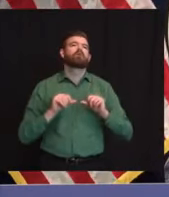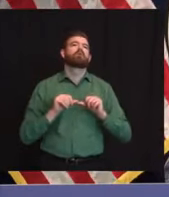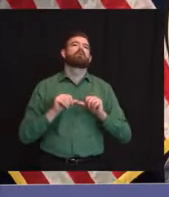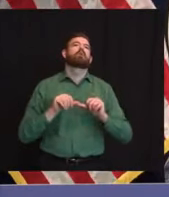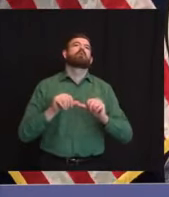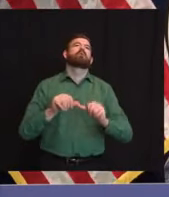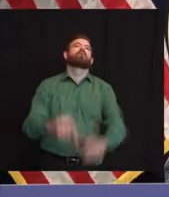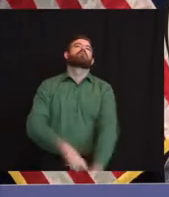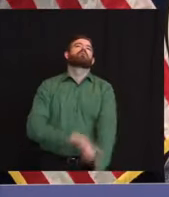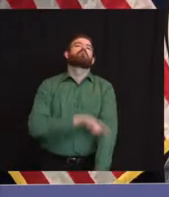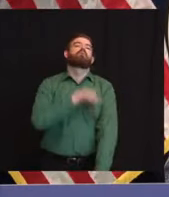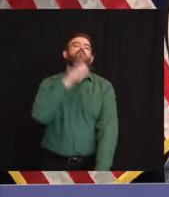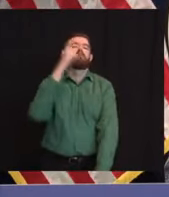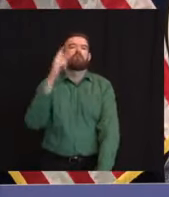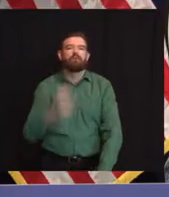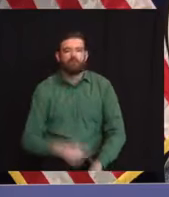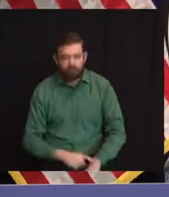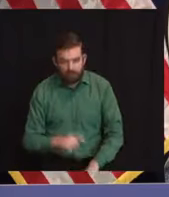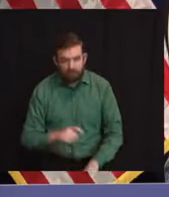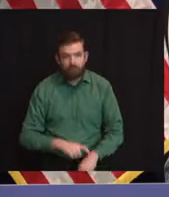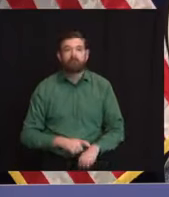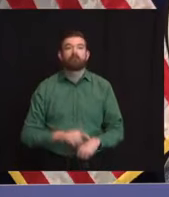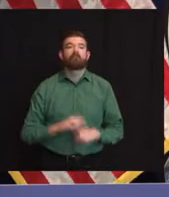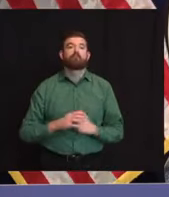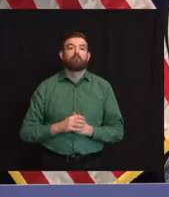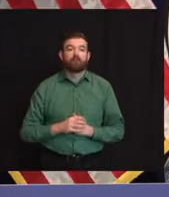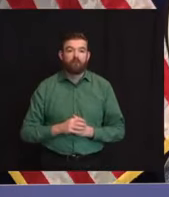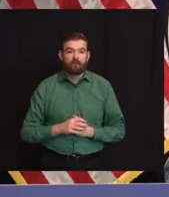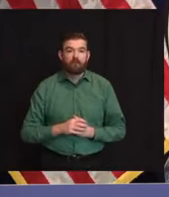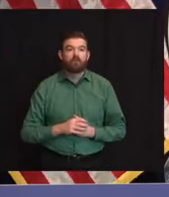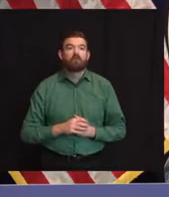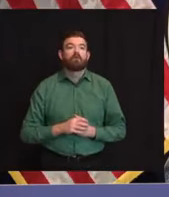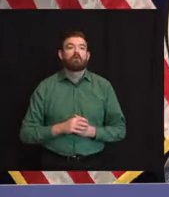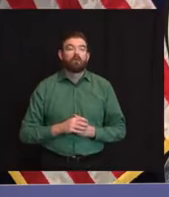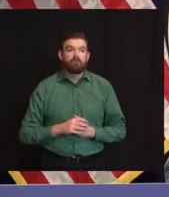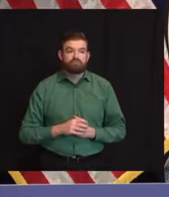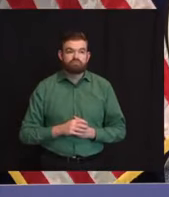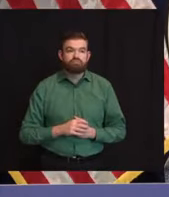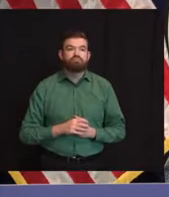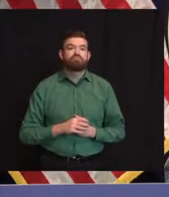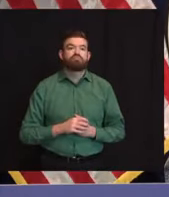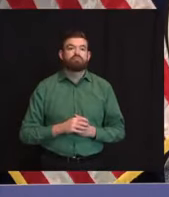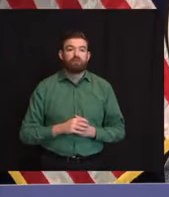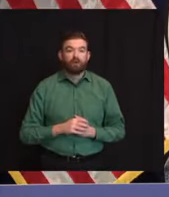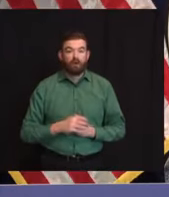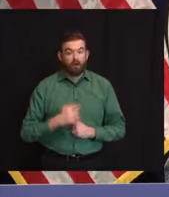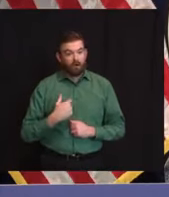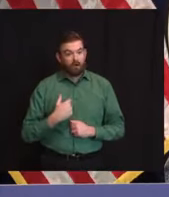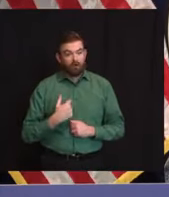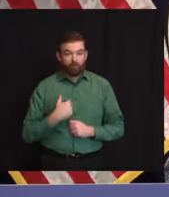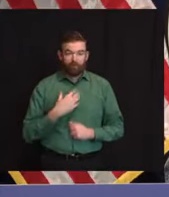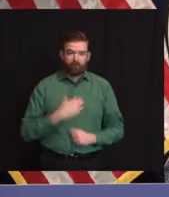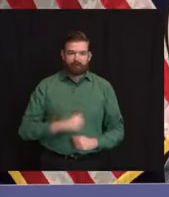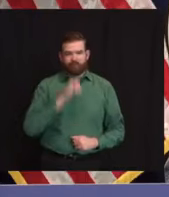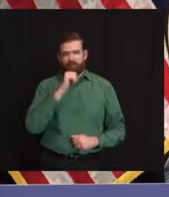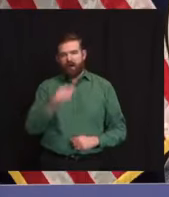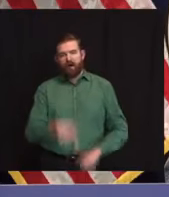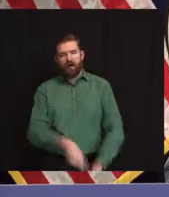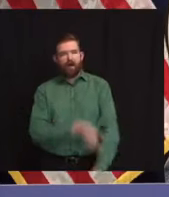able, over that long runway, to be able to make it much more robust and refine it. Elise, good afternoon. Good